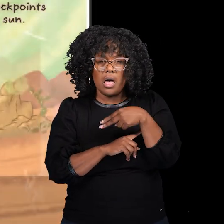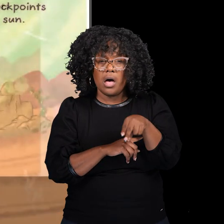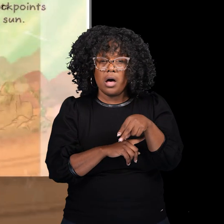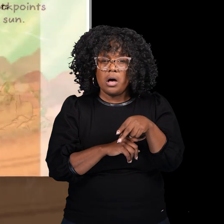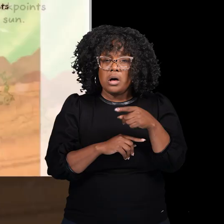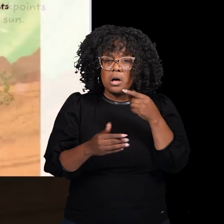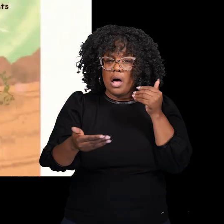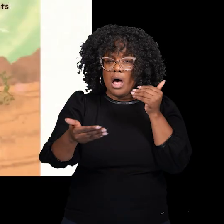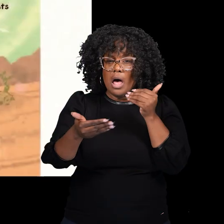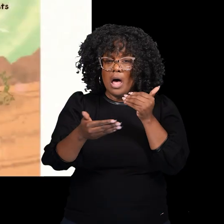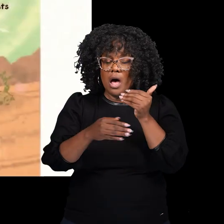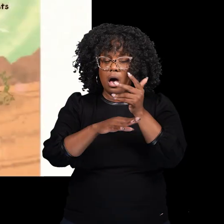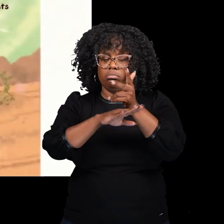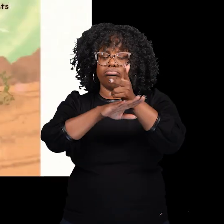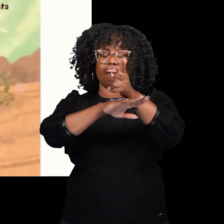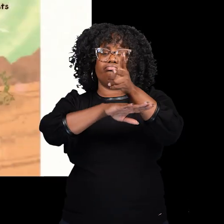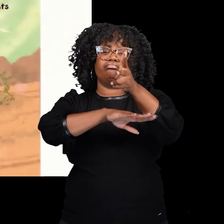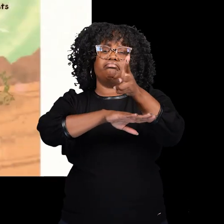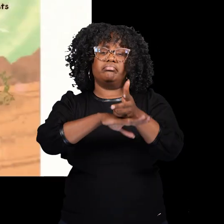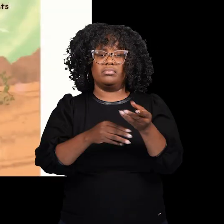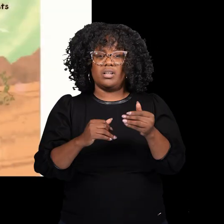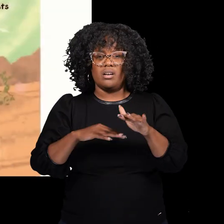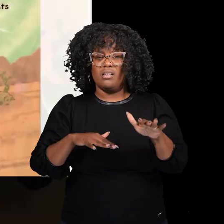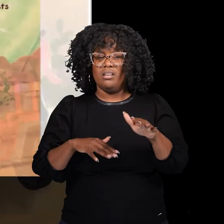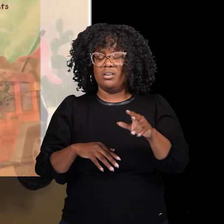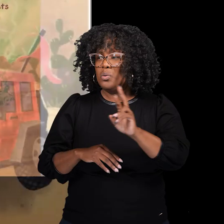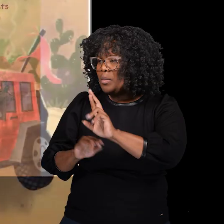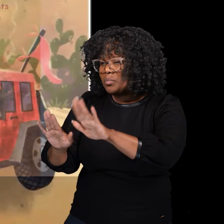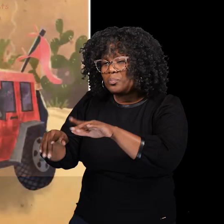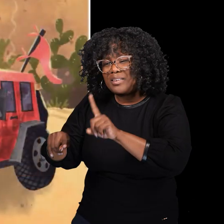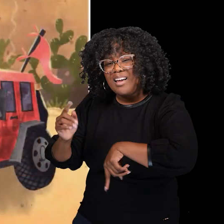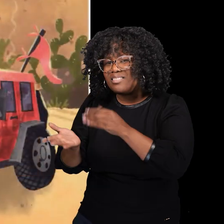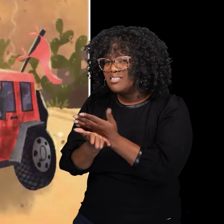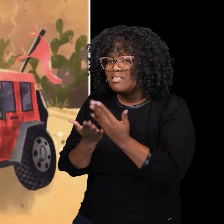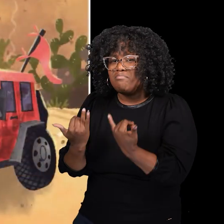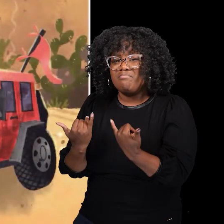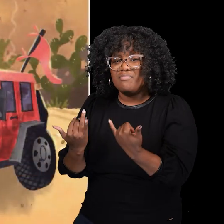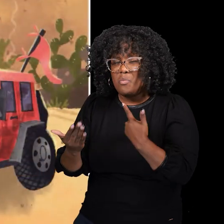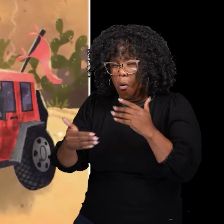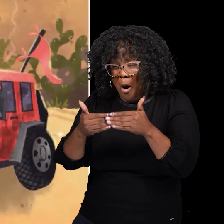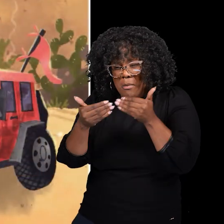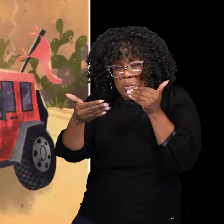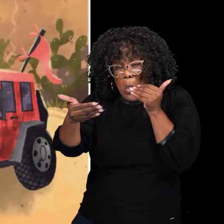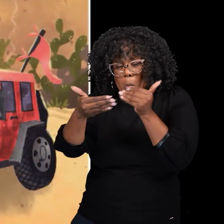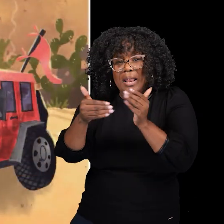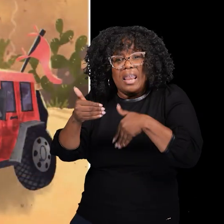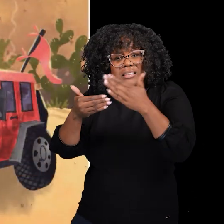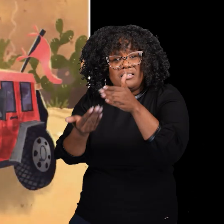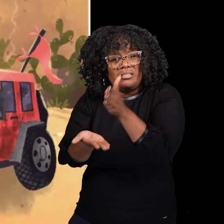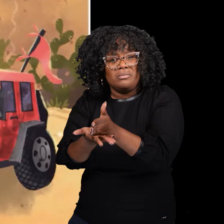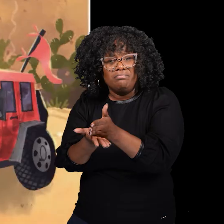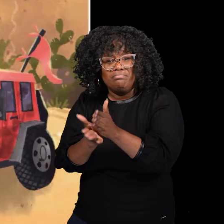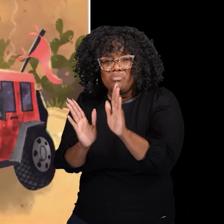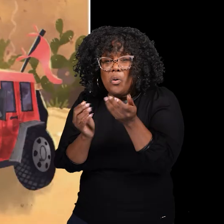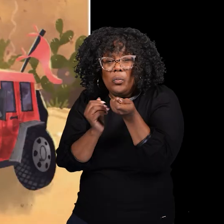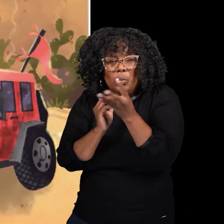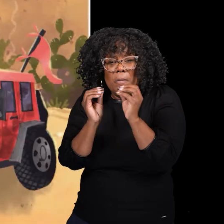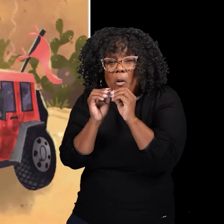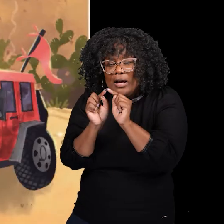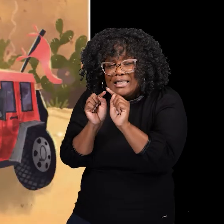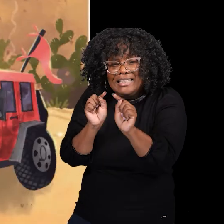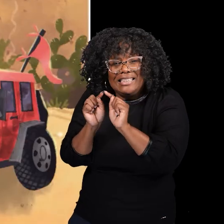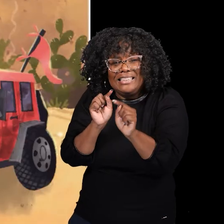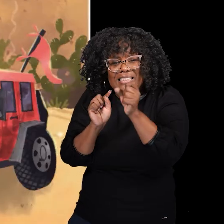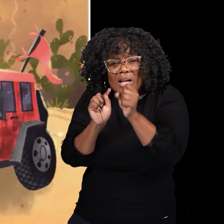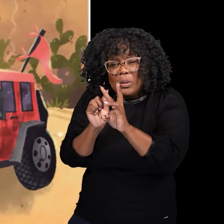hanging out as she crosses an expanse of sand. Ruby, we can't stop now. We're so close to the next checkpoint. It's